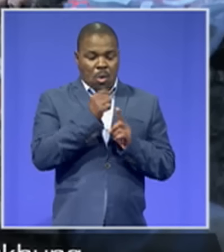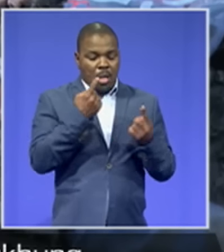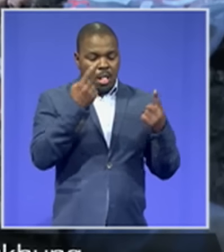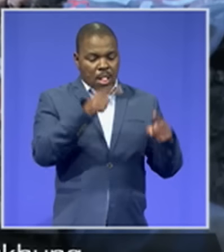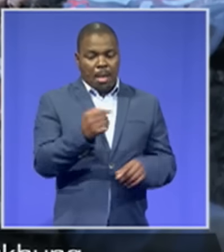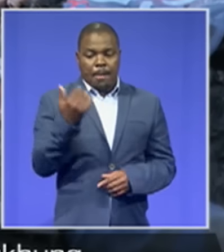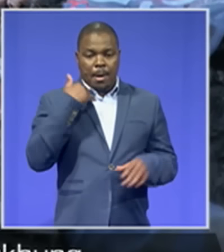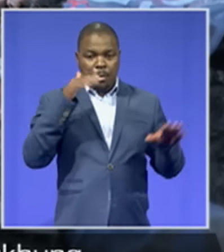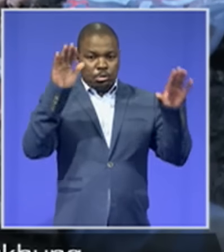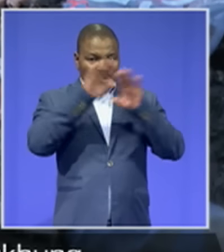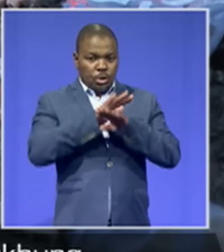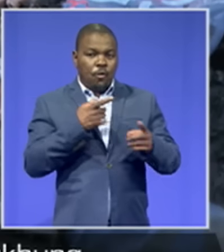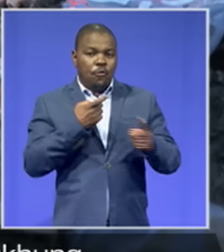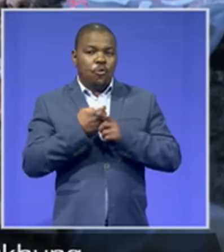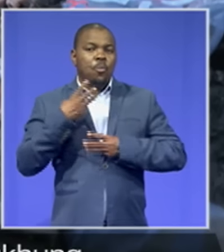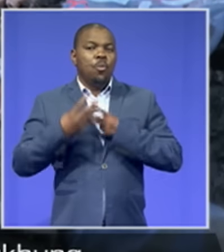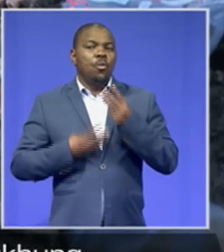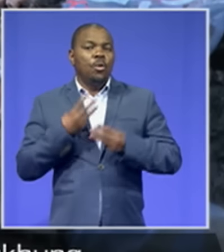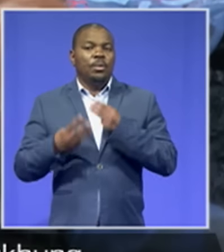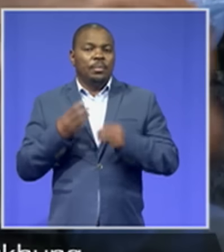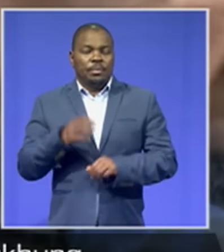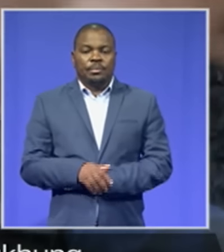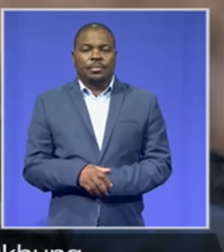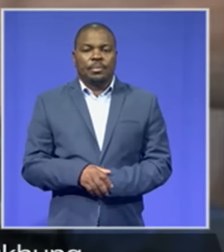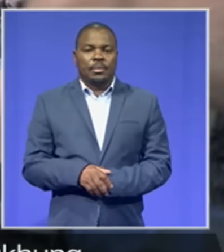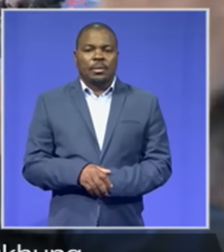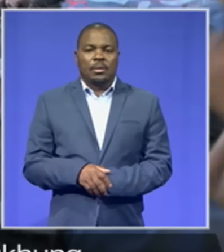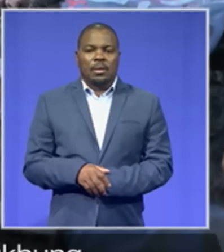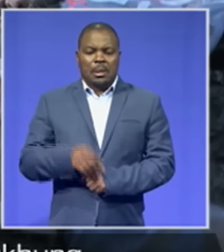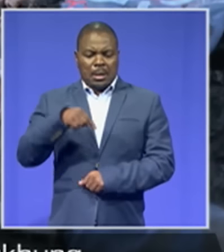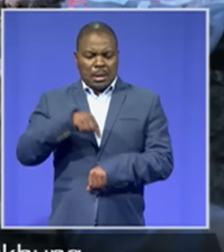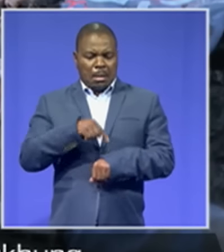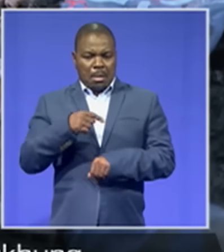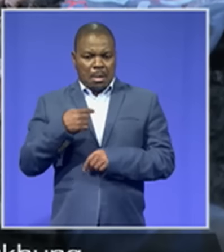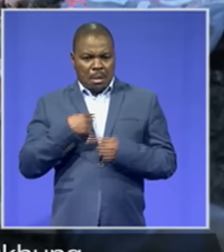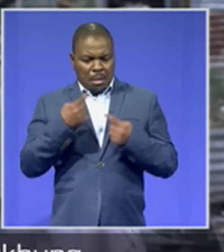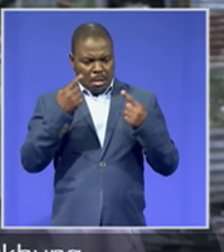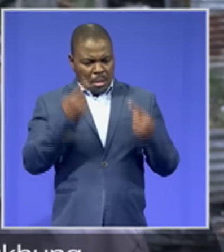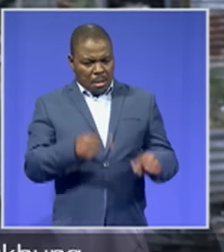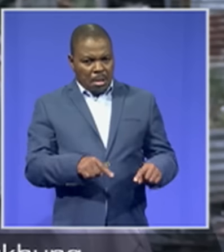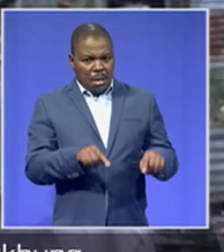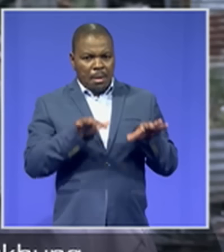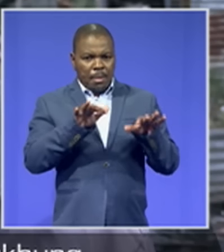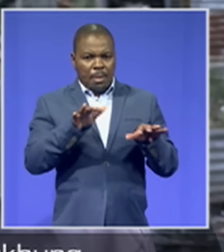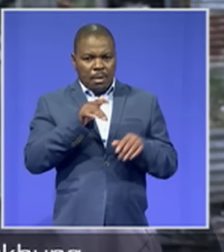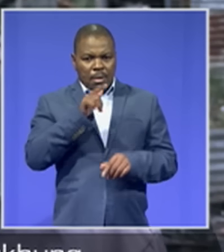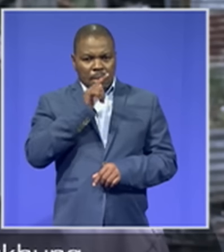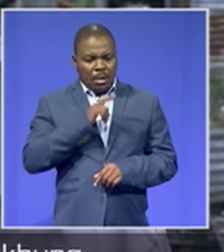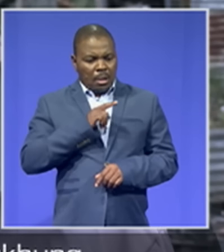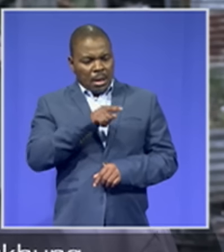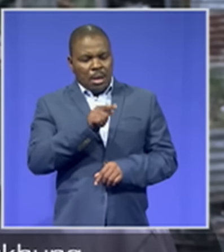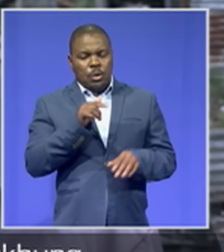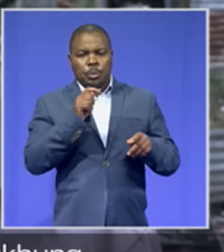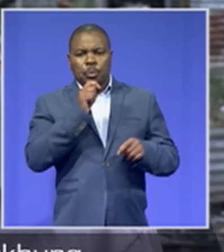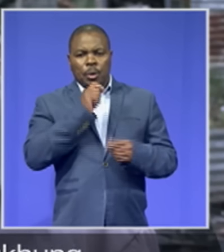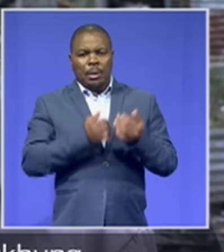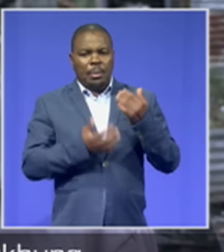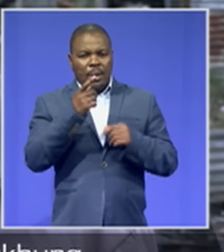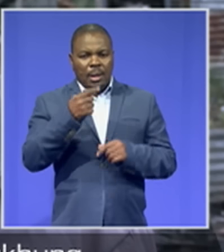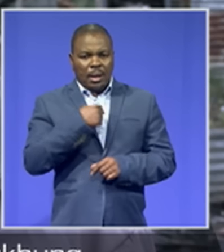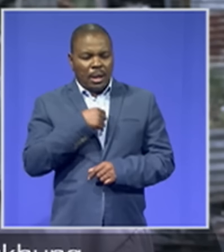ba maobane a tswa mosebetsing. Nakole ke tla mo ke di tla hore batho ba se ba mpona hore se ka peshetse ke